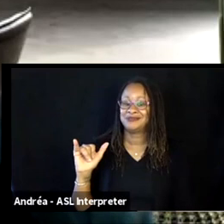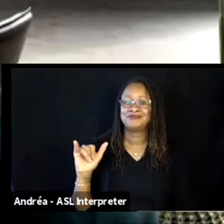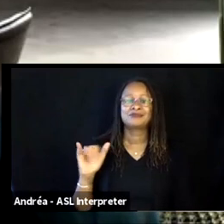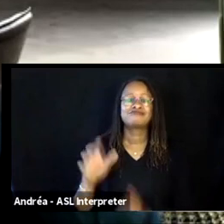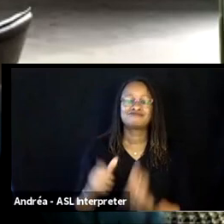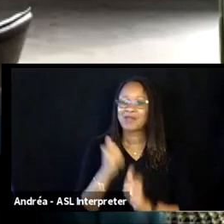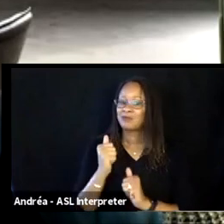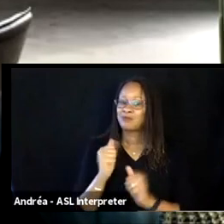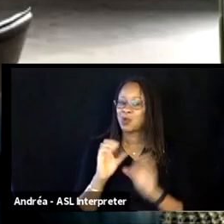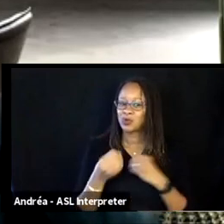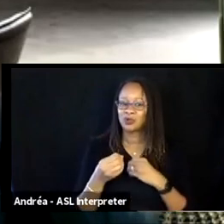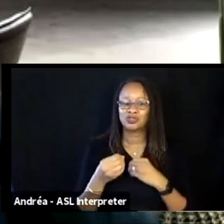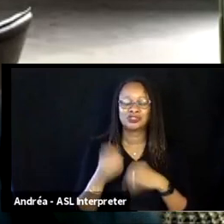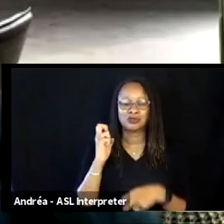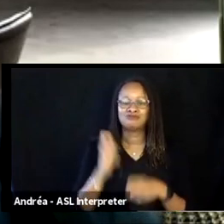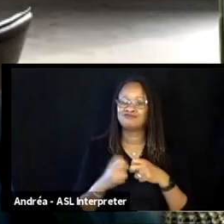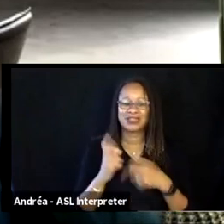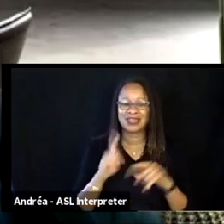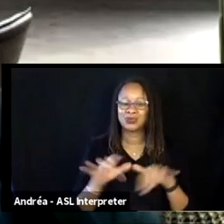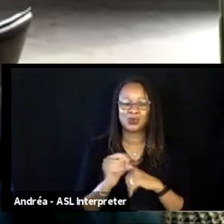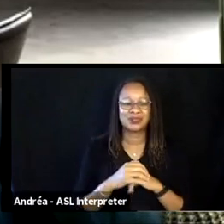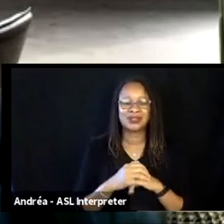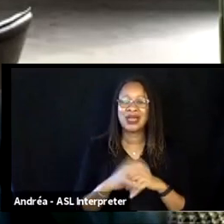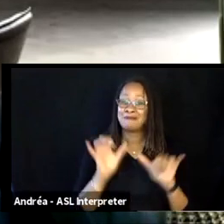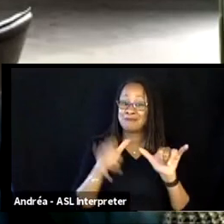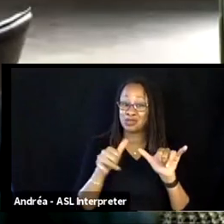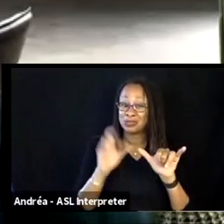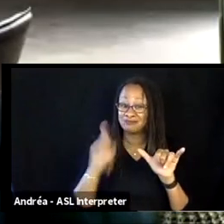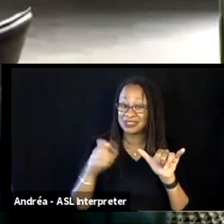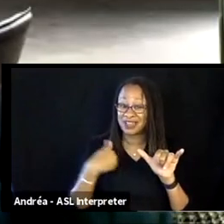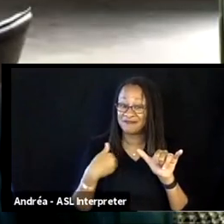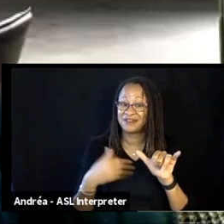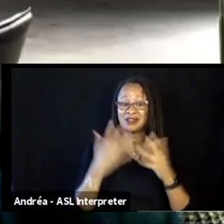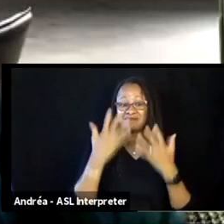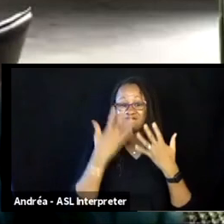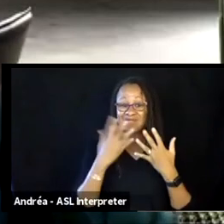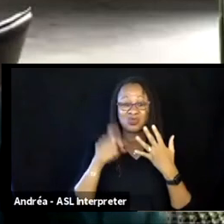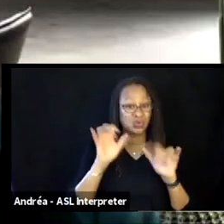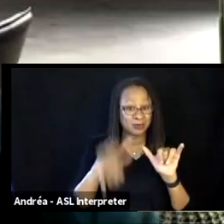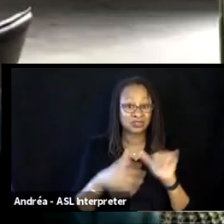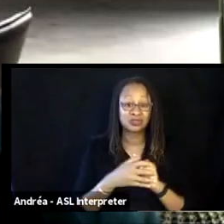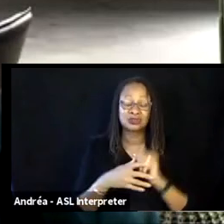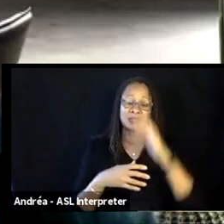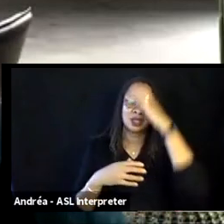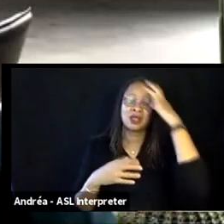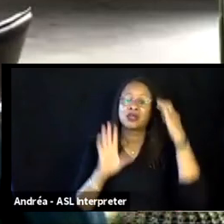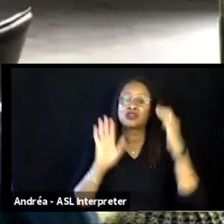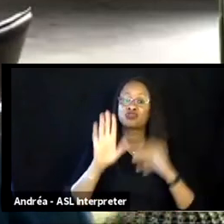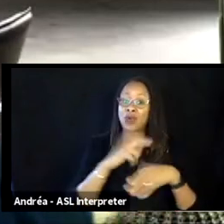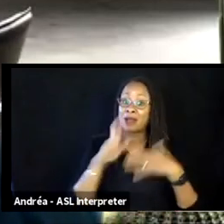have the commitment that they need. Measurements, this is what, unfortunately, you have to measure your outputs or